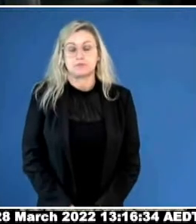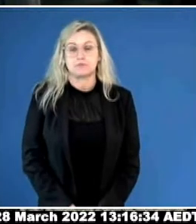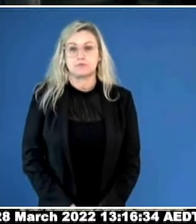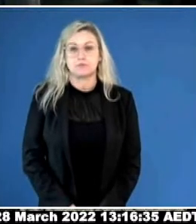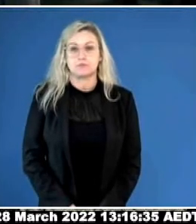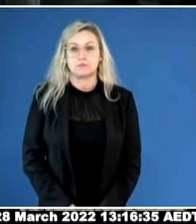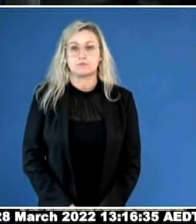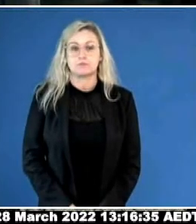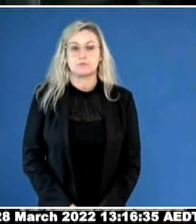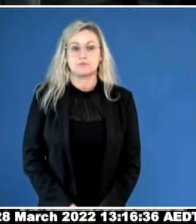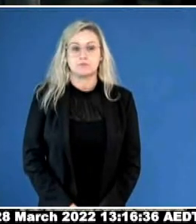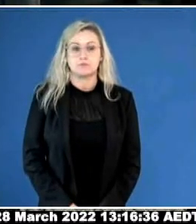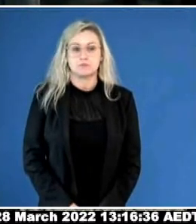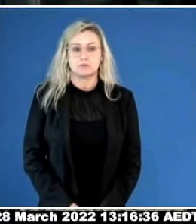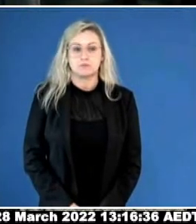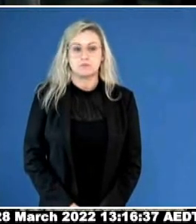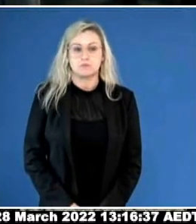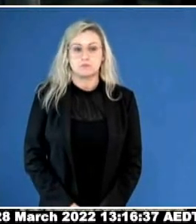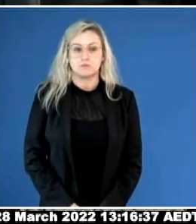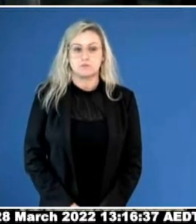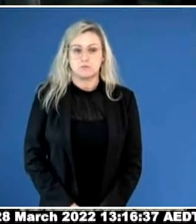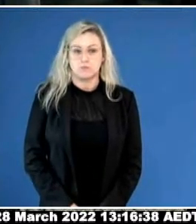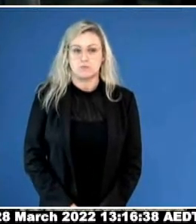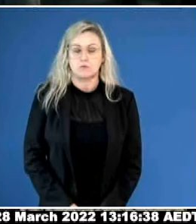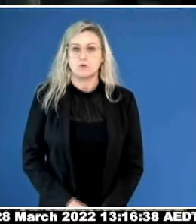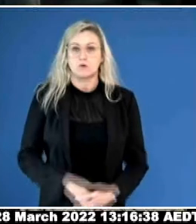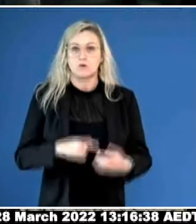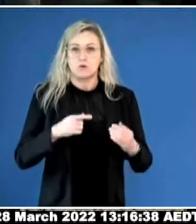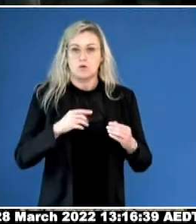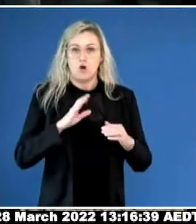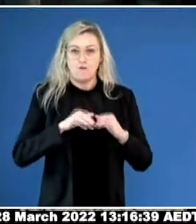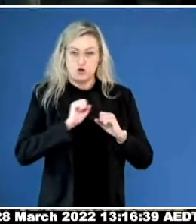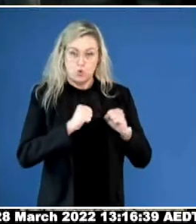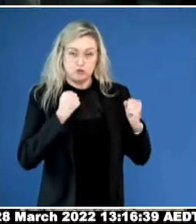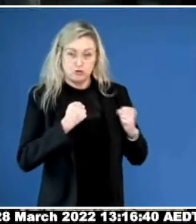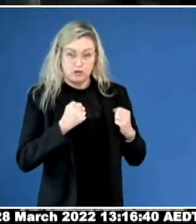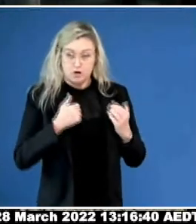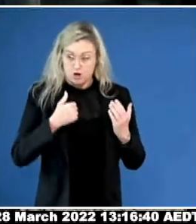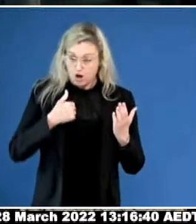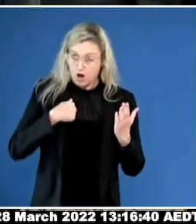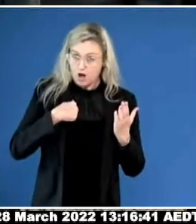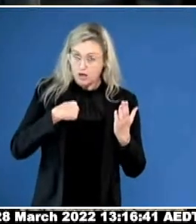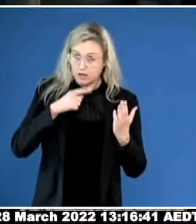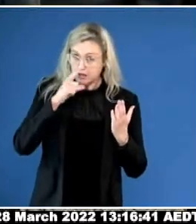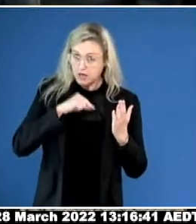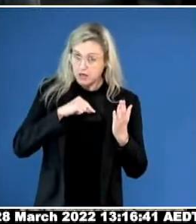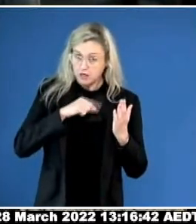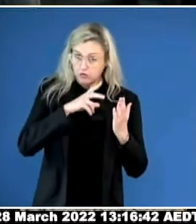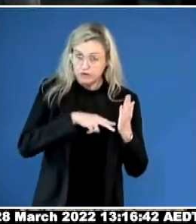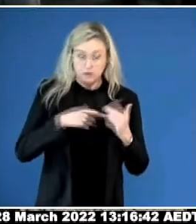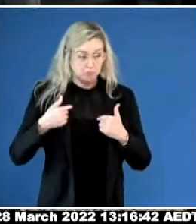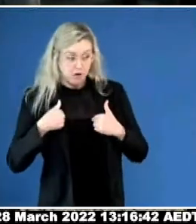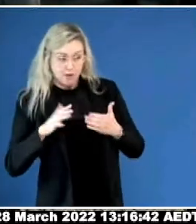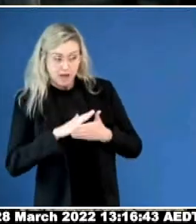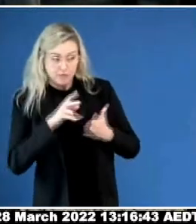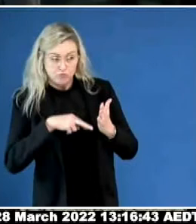Yeah. Do you want to read it? I'd like you to read it. But if you know, if you I can feel like you've had it that enough, I'm very happy to jump in and read that for